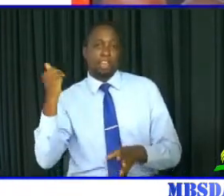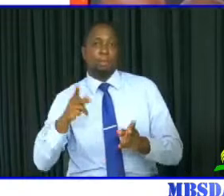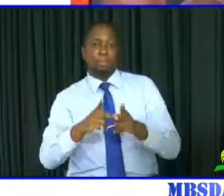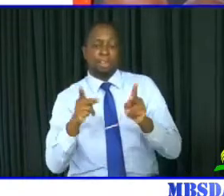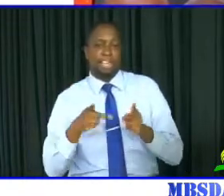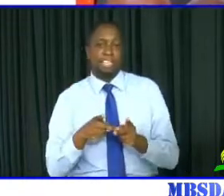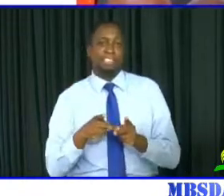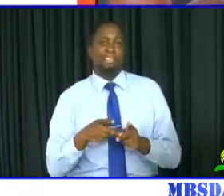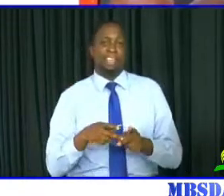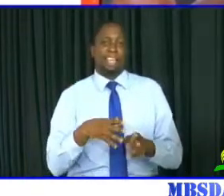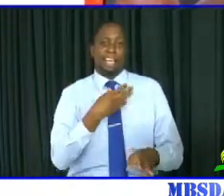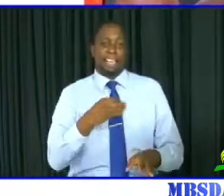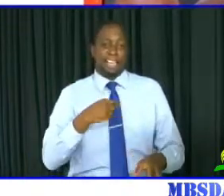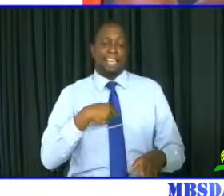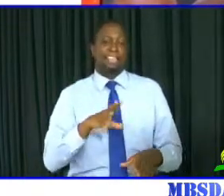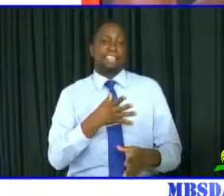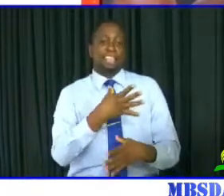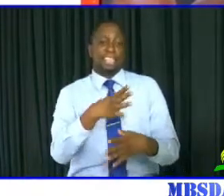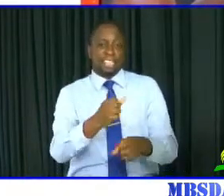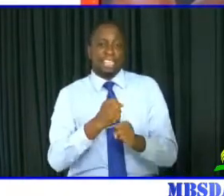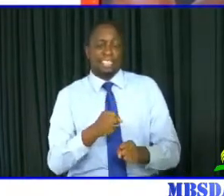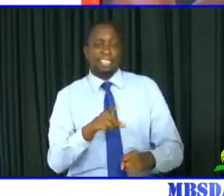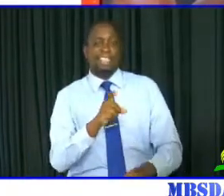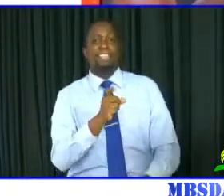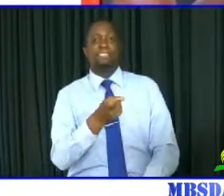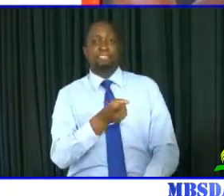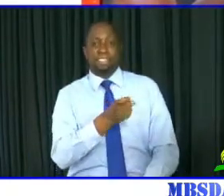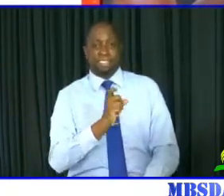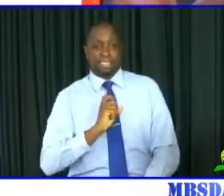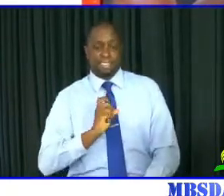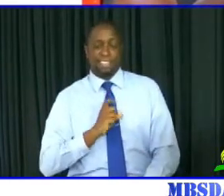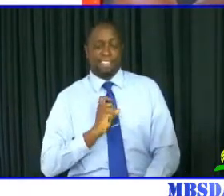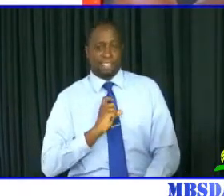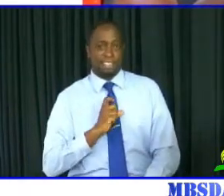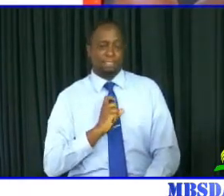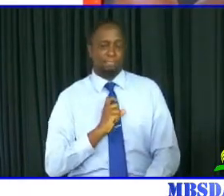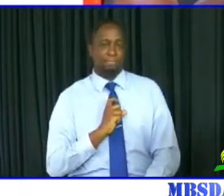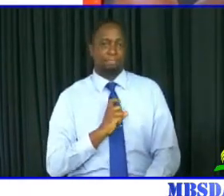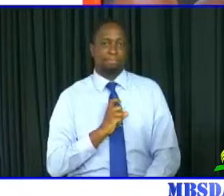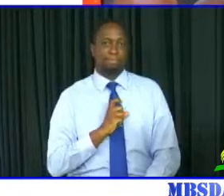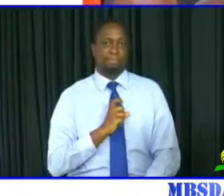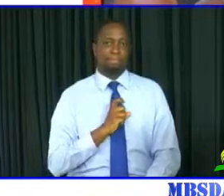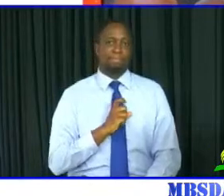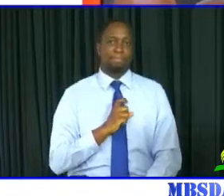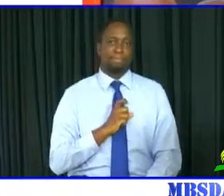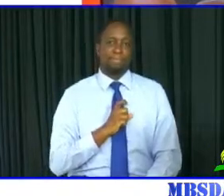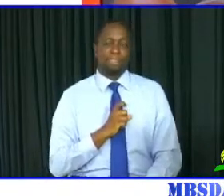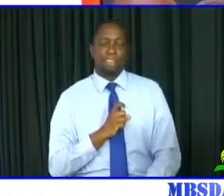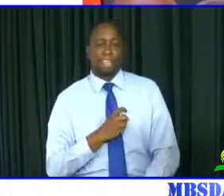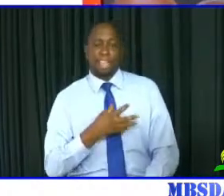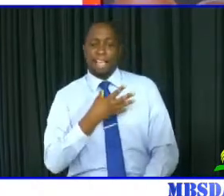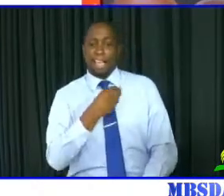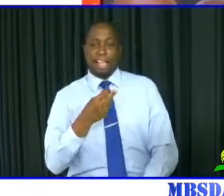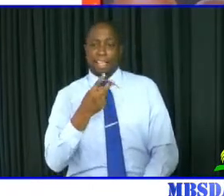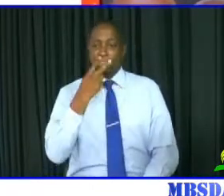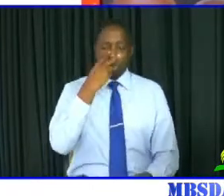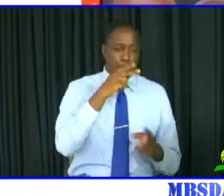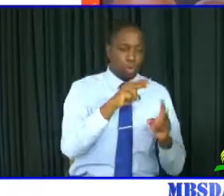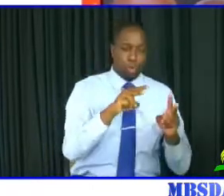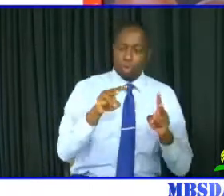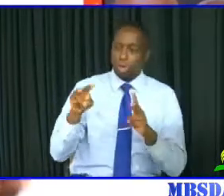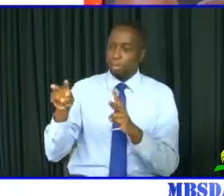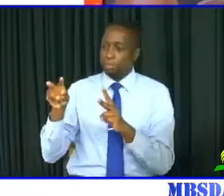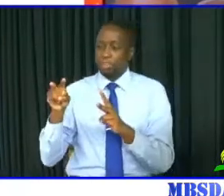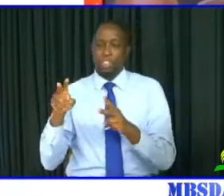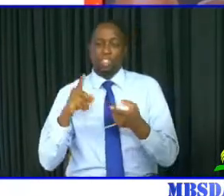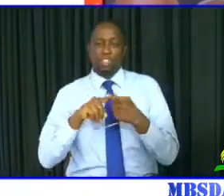even dogs are brave enough to walk my little community in Ridgeway, Hanover. I looked around, no taxi.